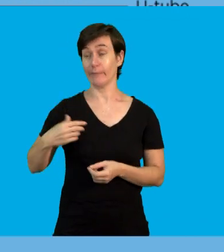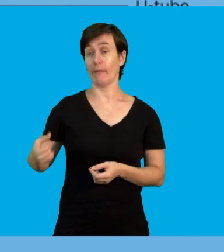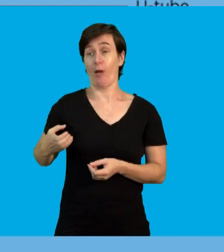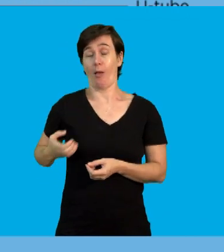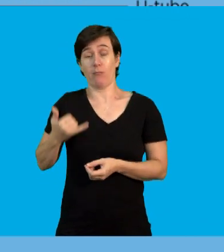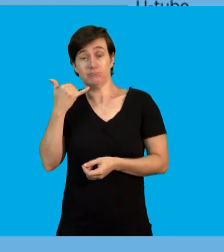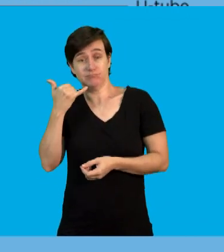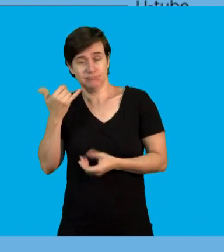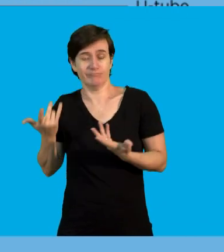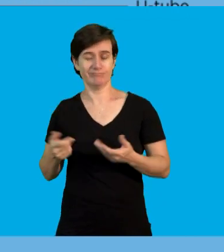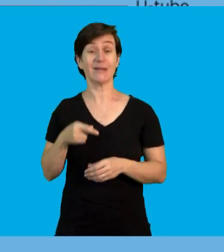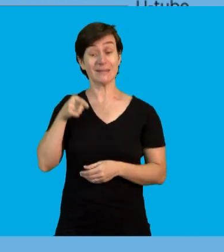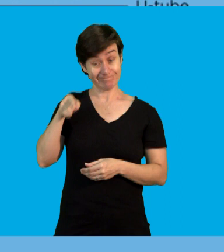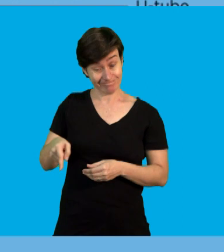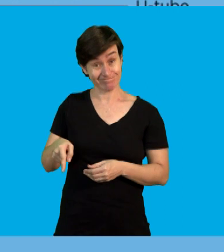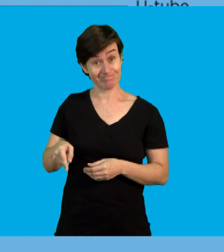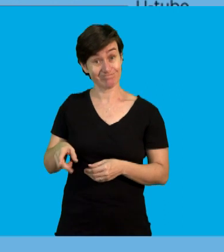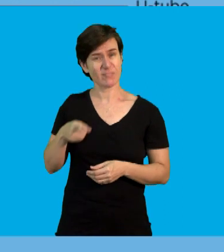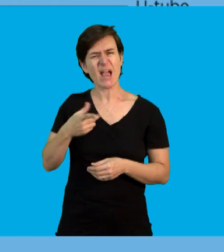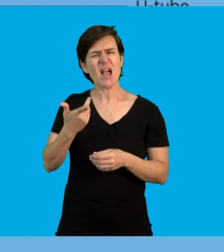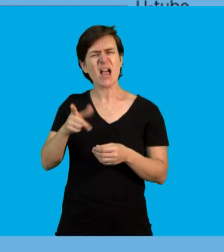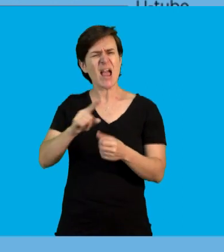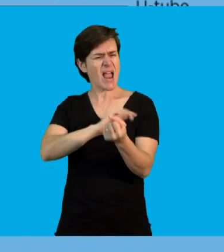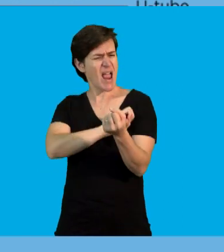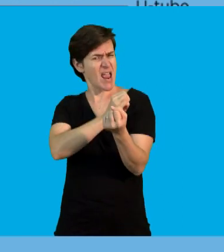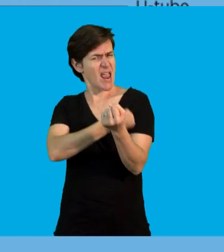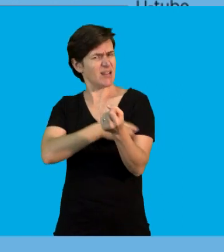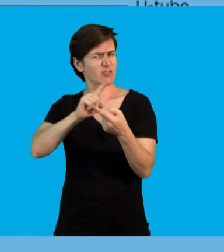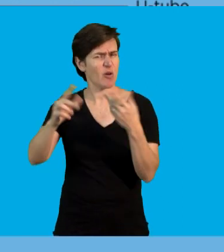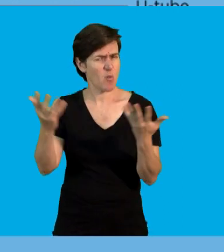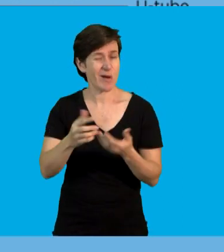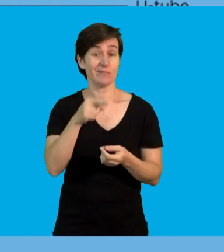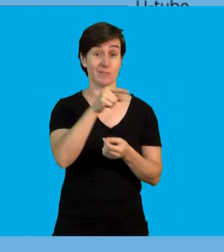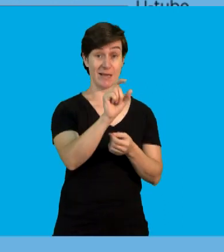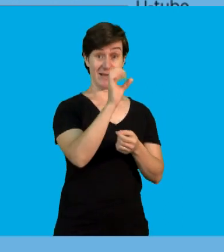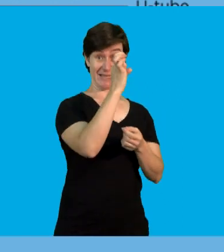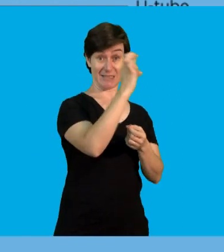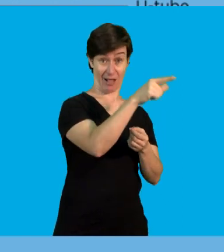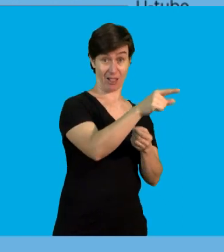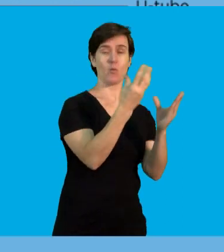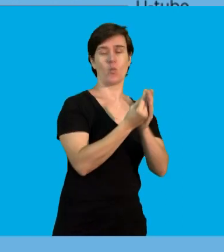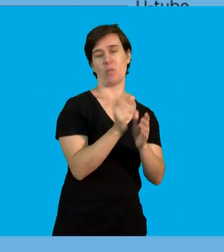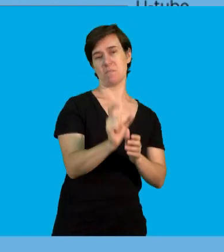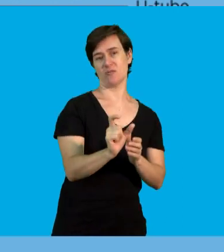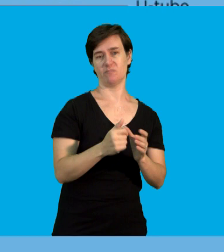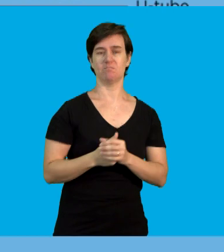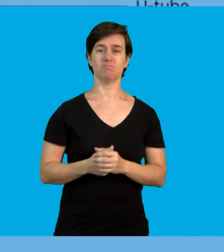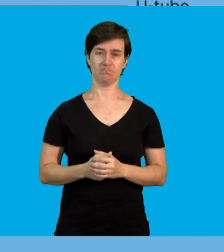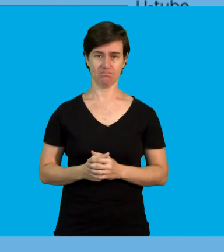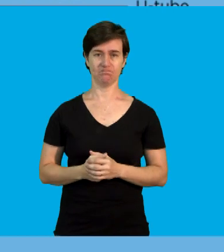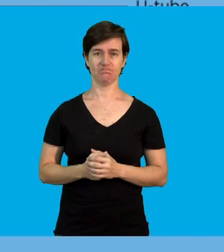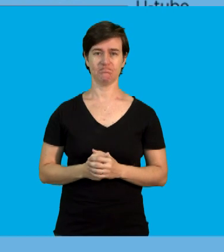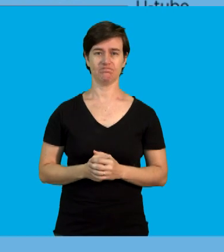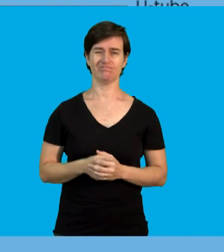always in our hands, those are used or those are powered by the electrical cells and also the batteries.